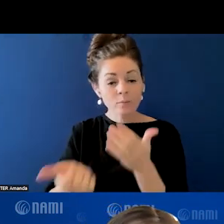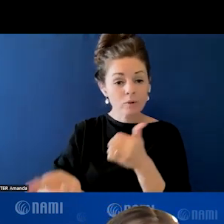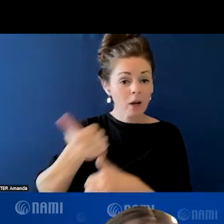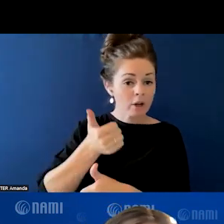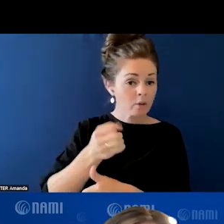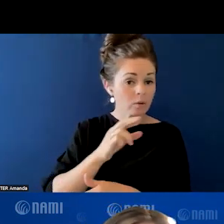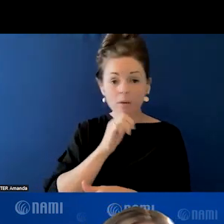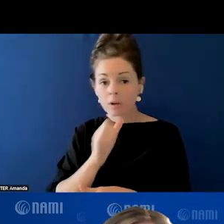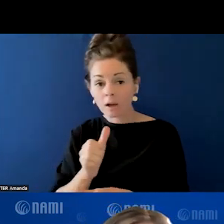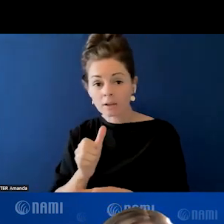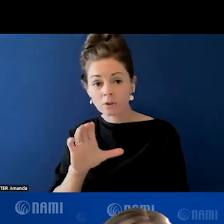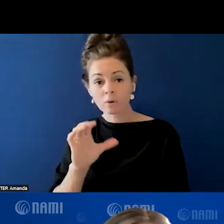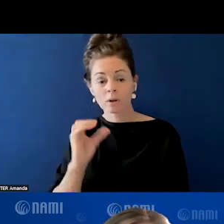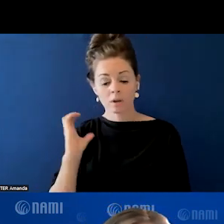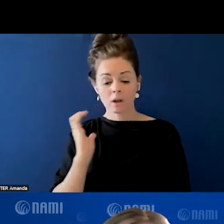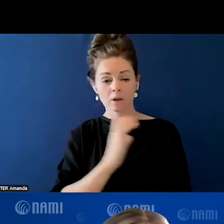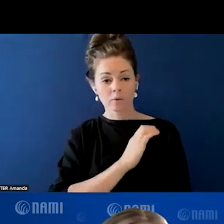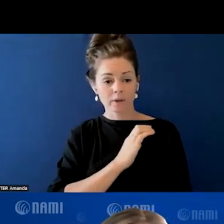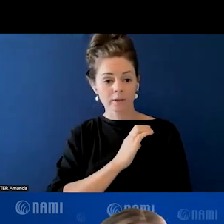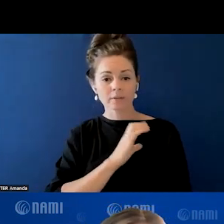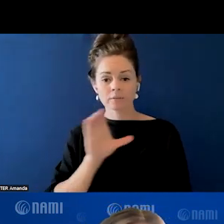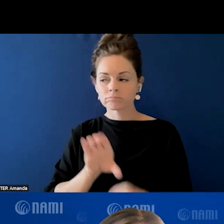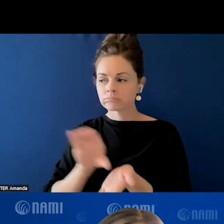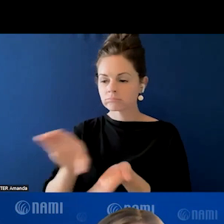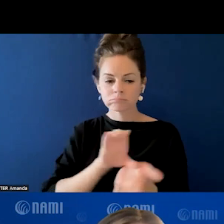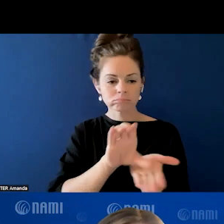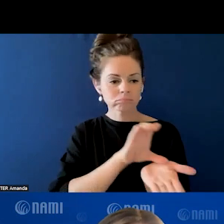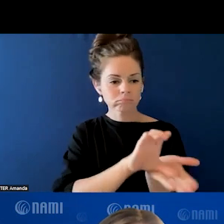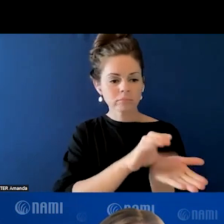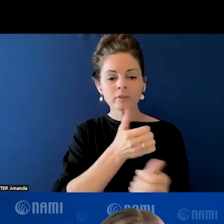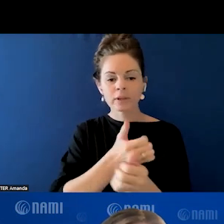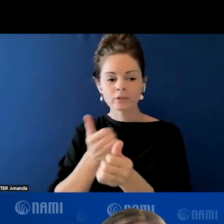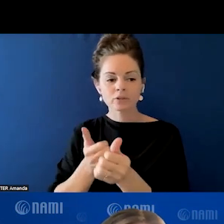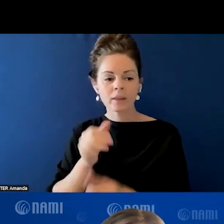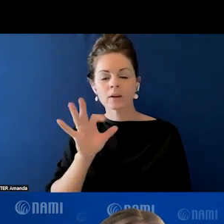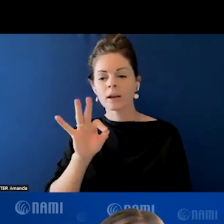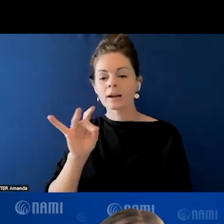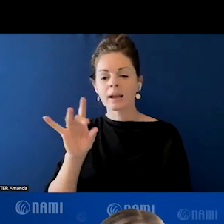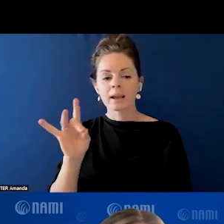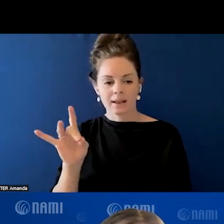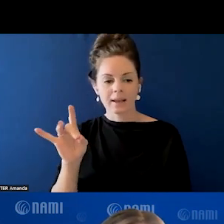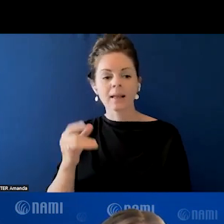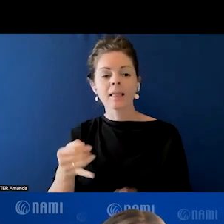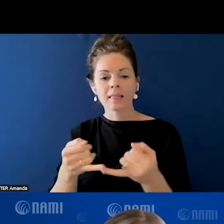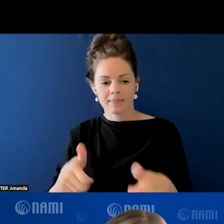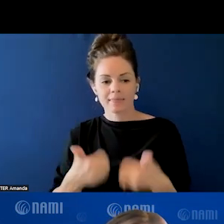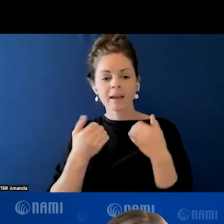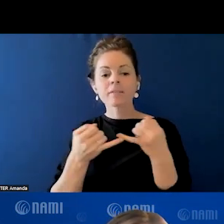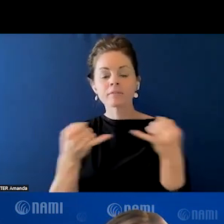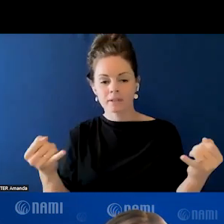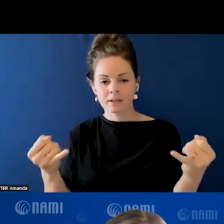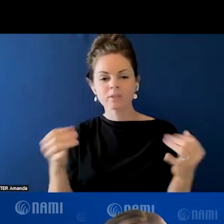Congress place on funding each of the following? And the 988 Lifeline was one of those options given. So in June, we